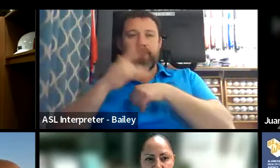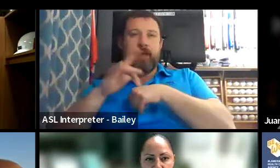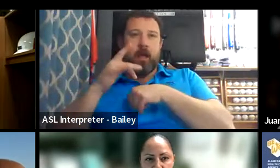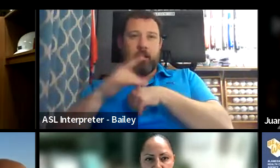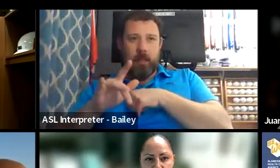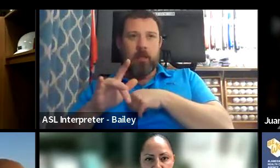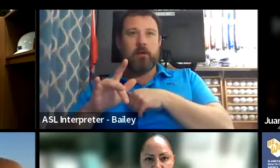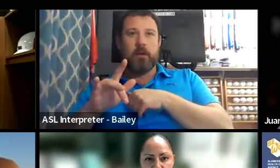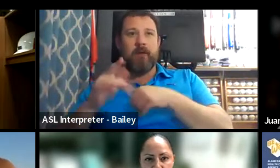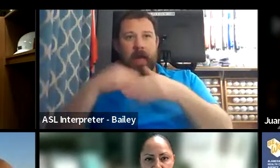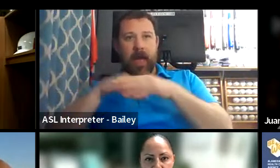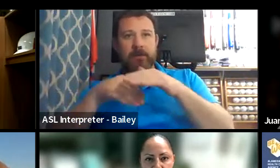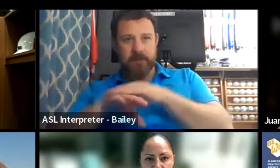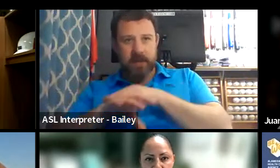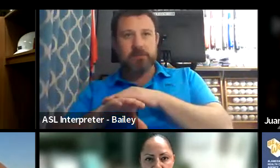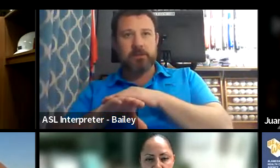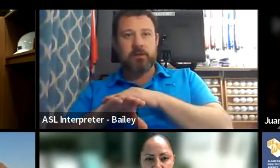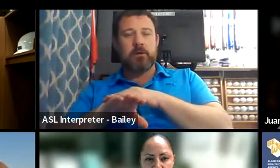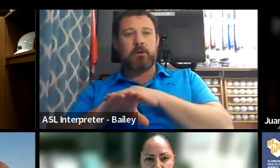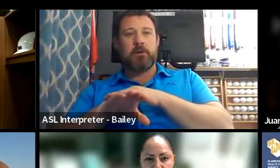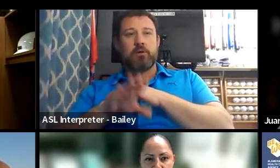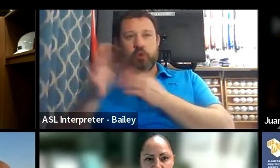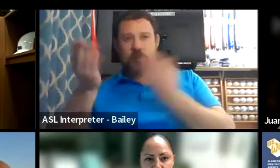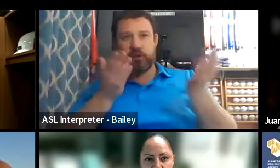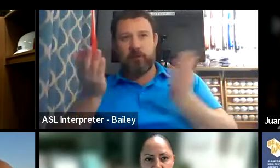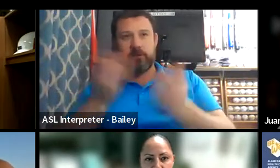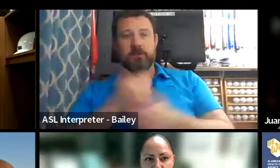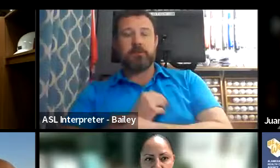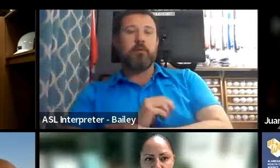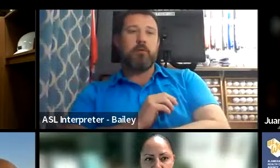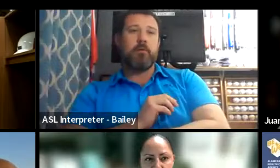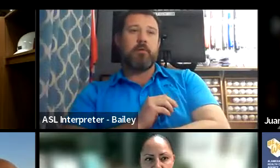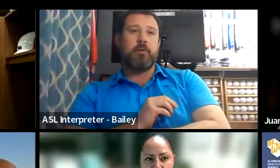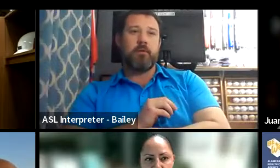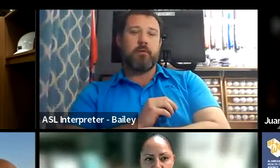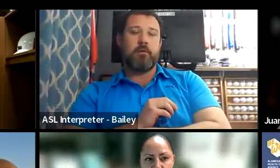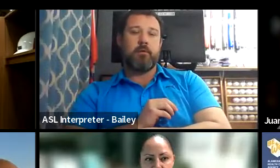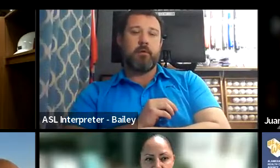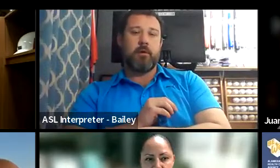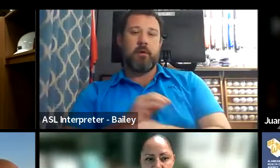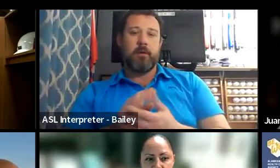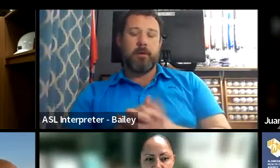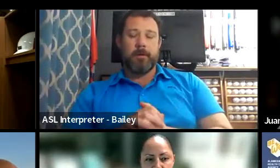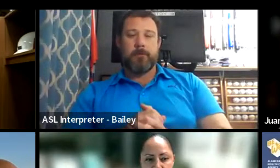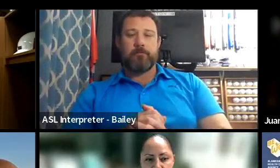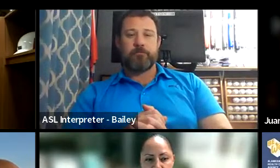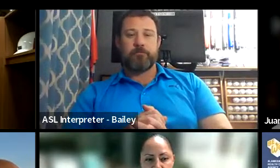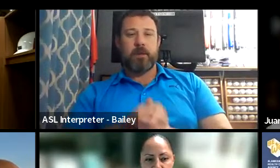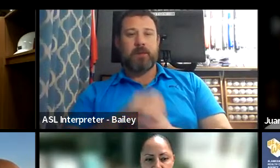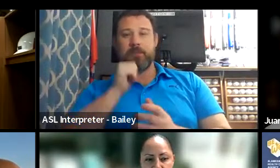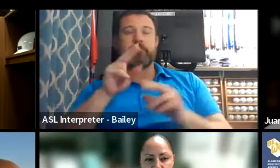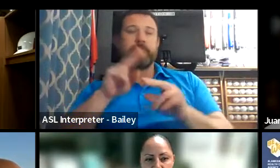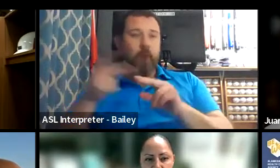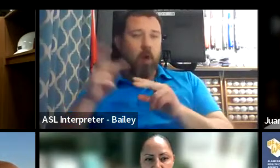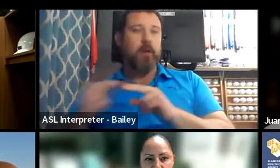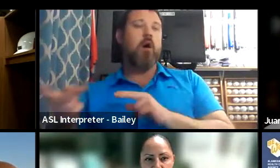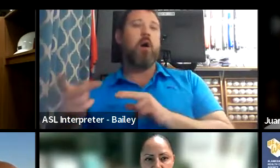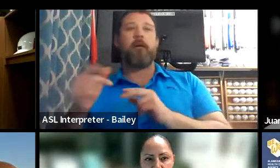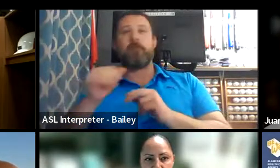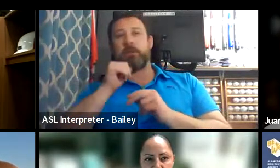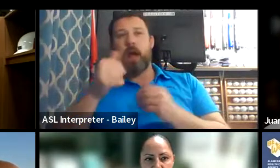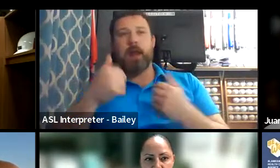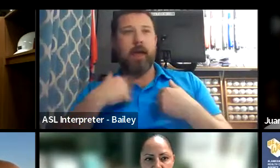of access to the services in a timely manner, not falling off the ranks and, not having